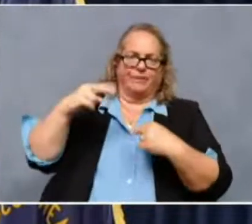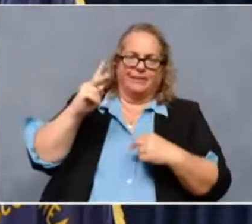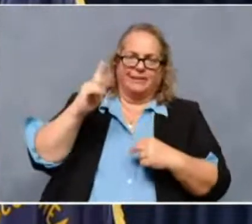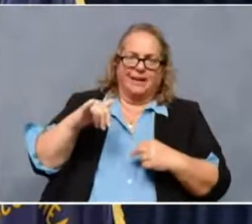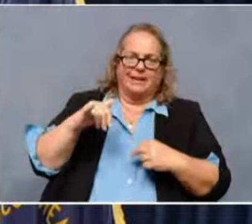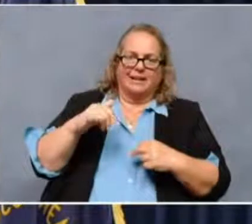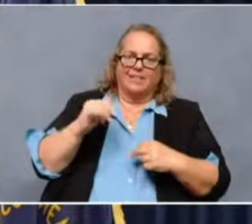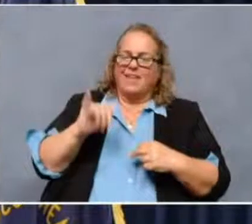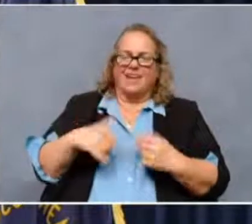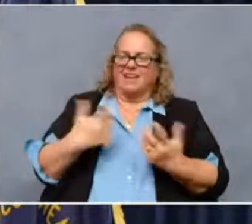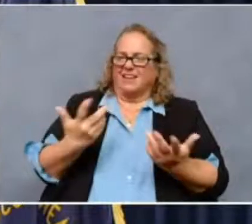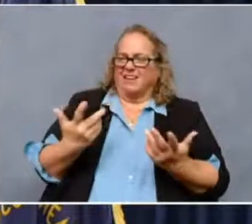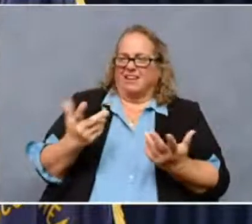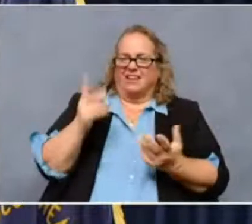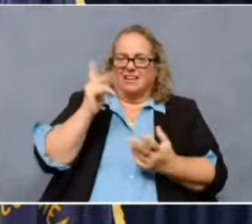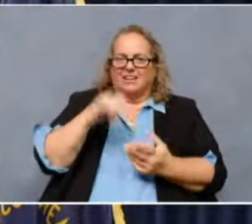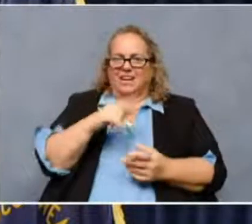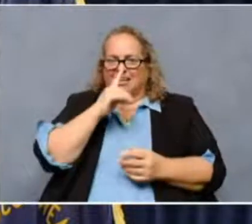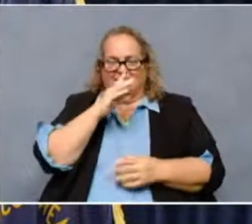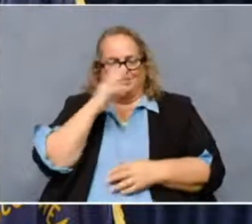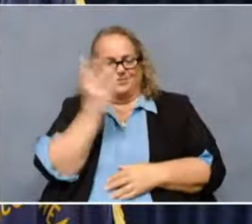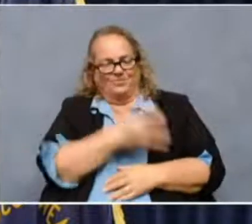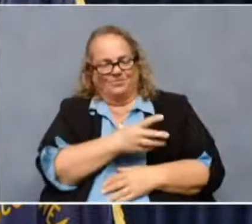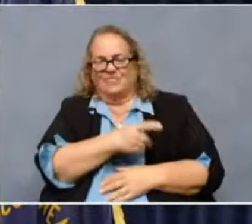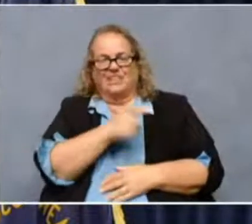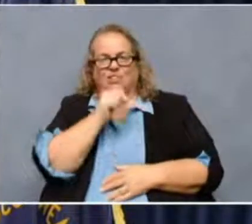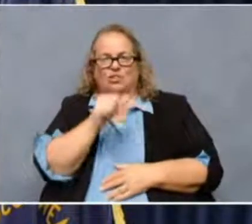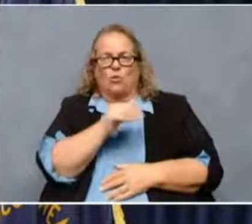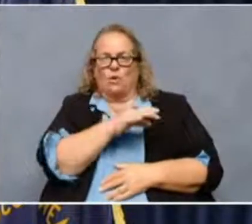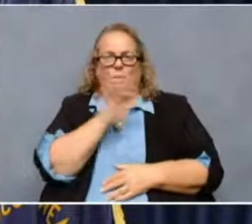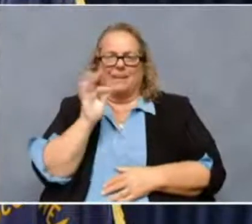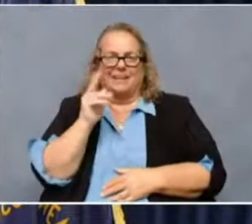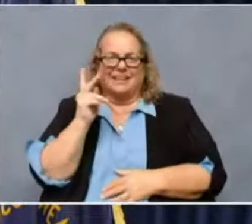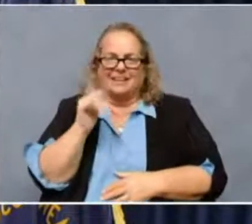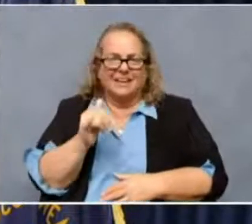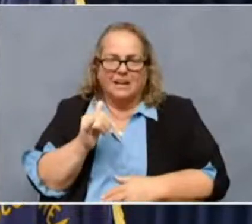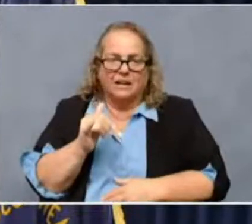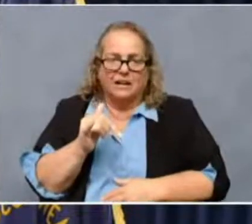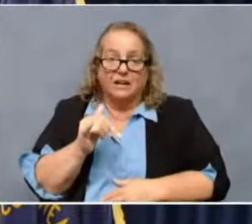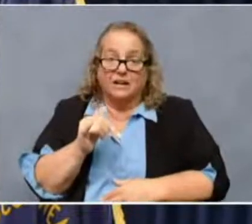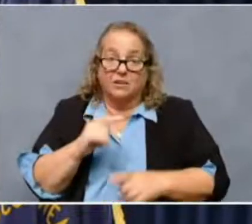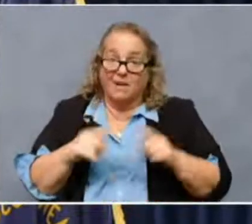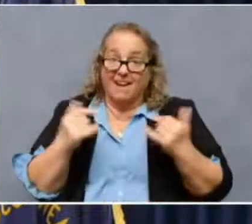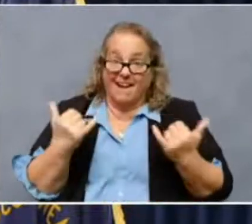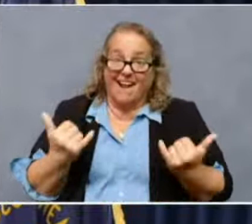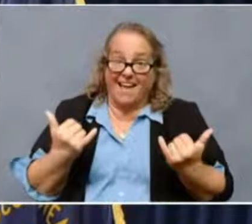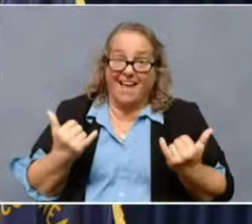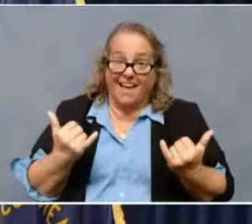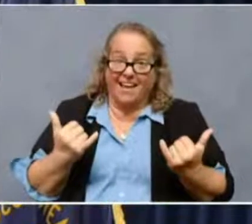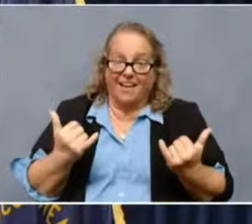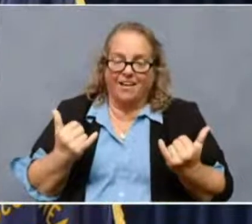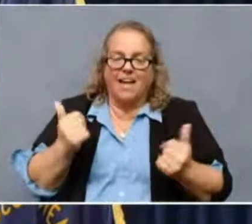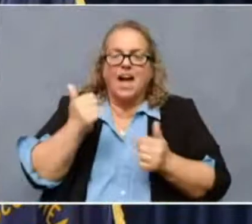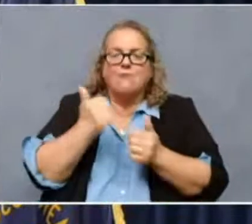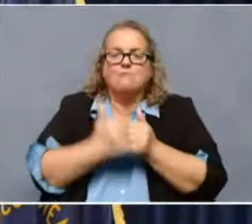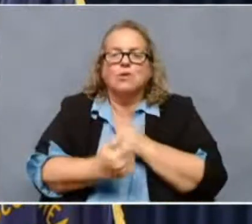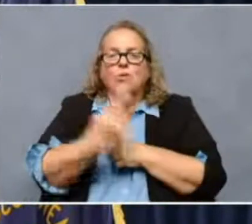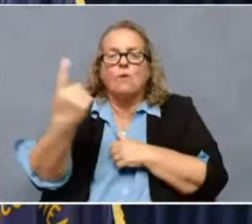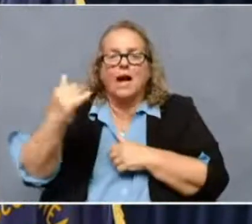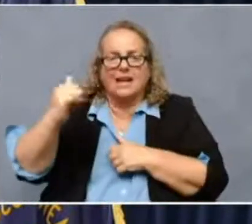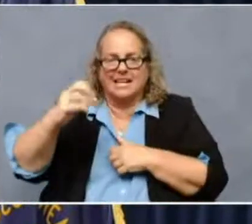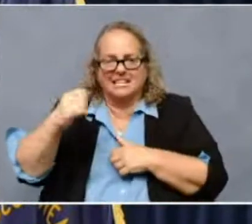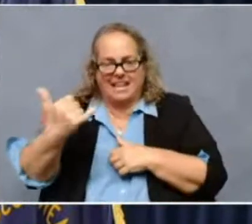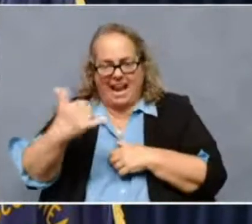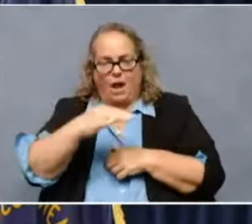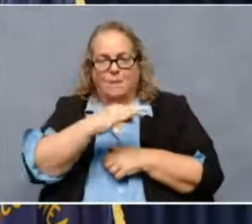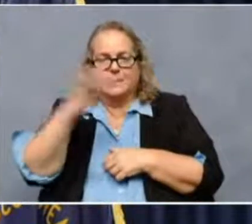kickball or others. Everybody right now is picking us. Ford